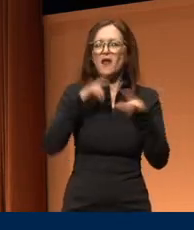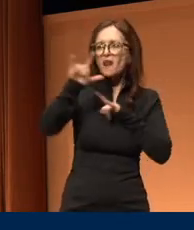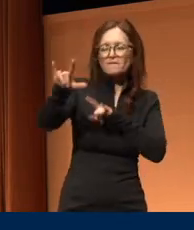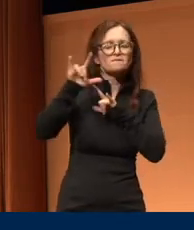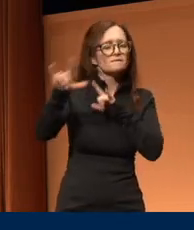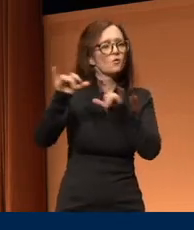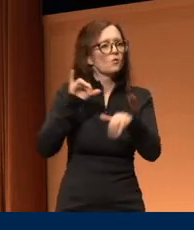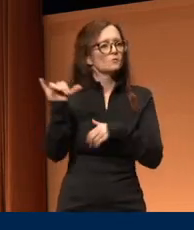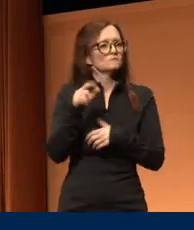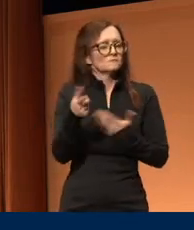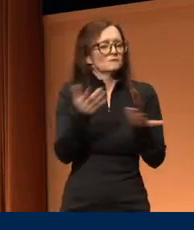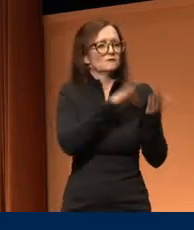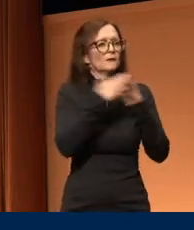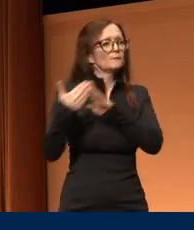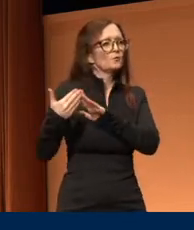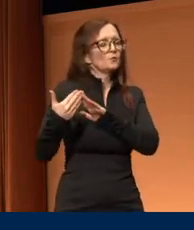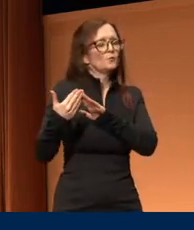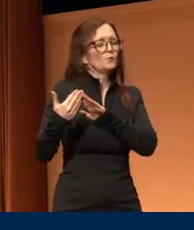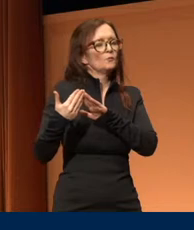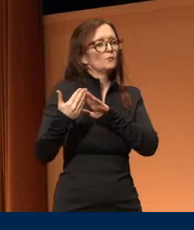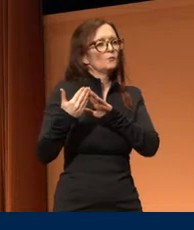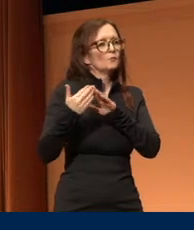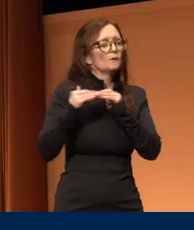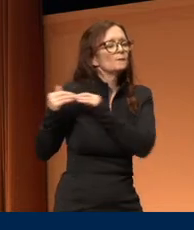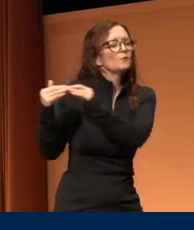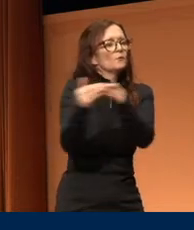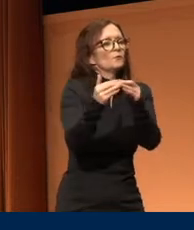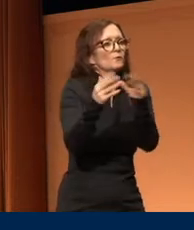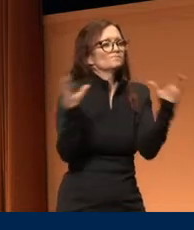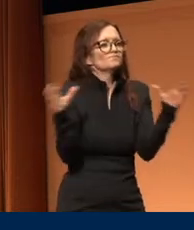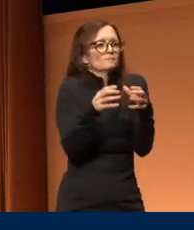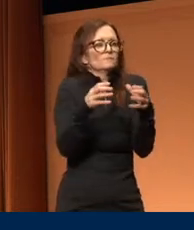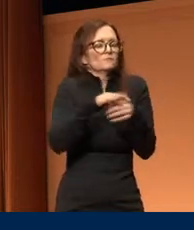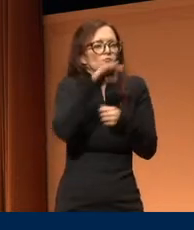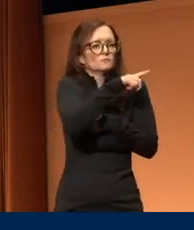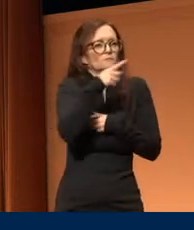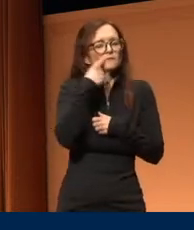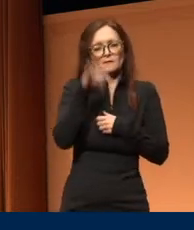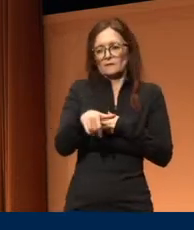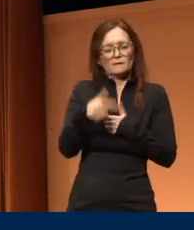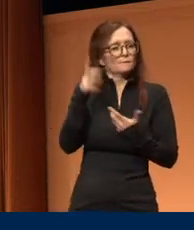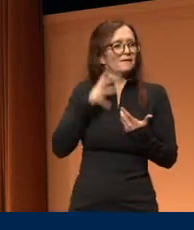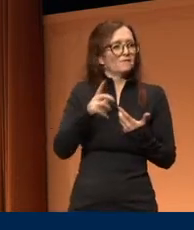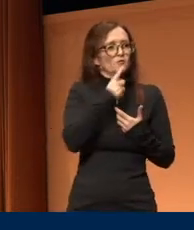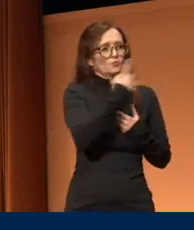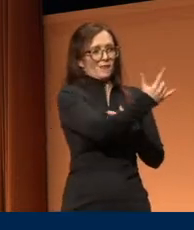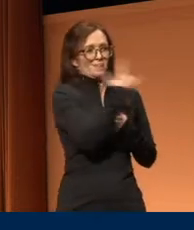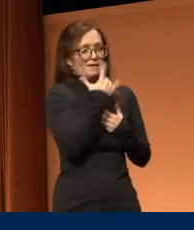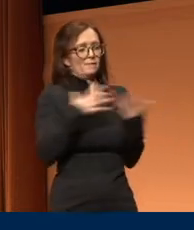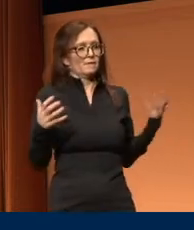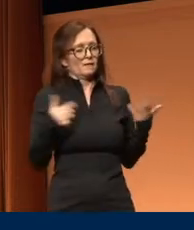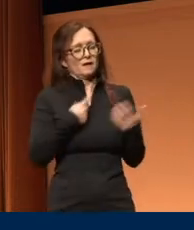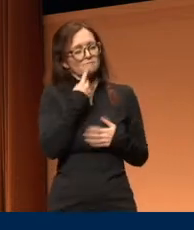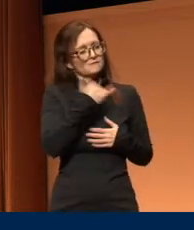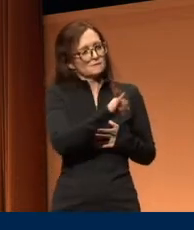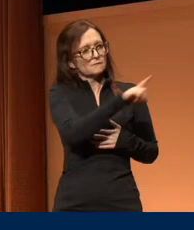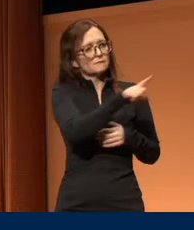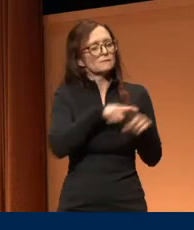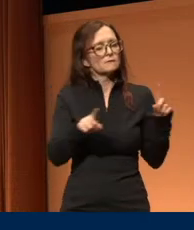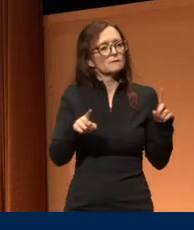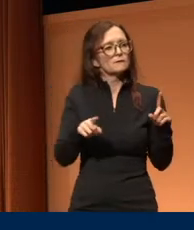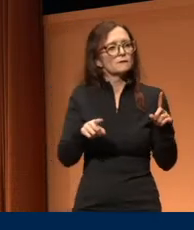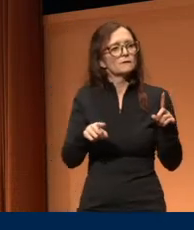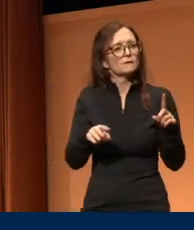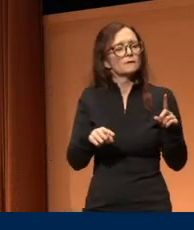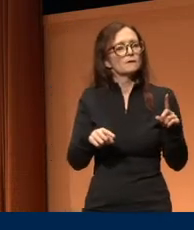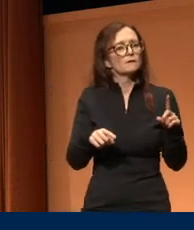much. There's a communion of souls. You feel it." Earlier, he had also said that he loved me very much too, which had stunned me. I wish I